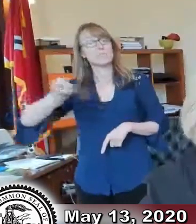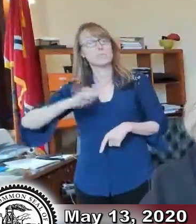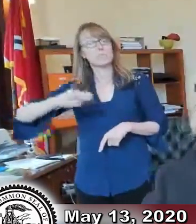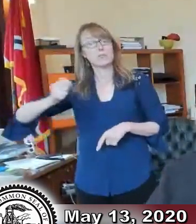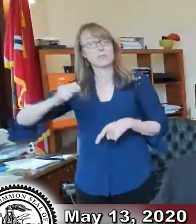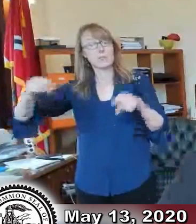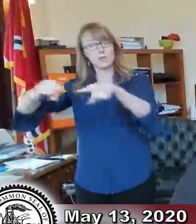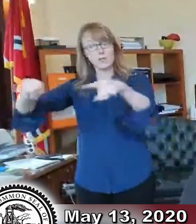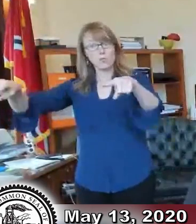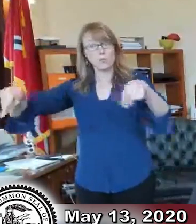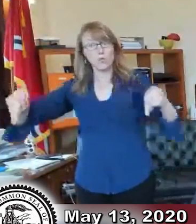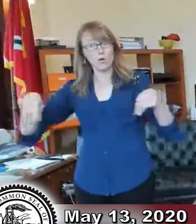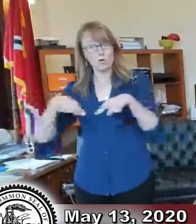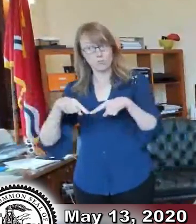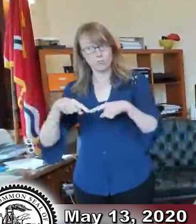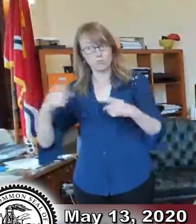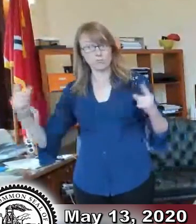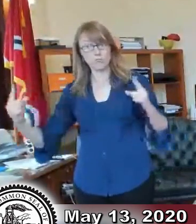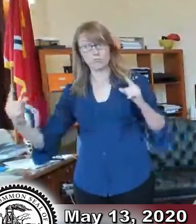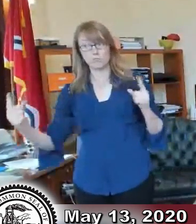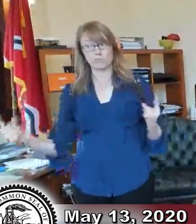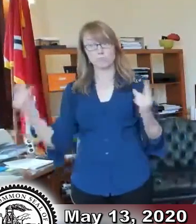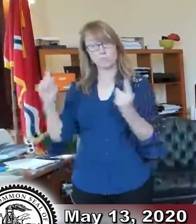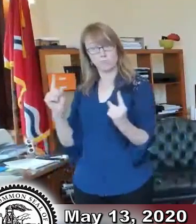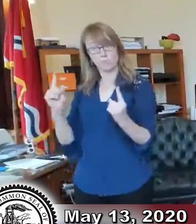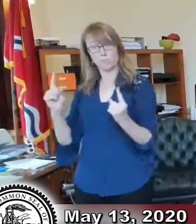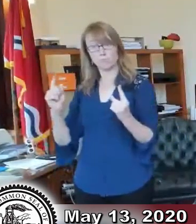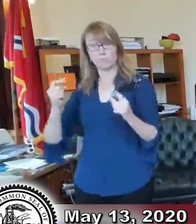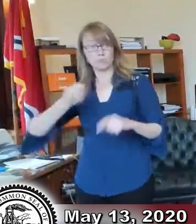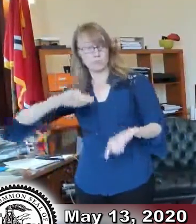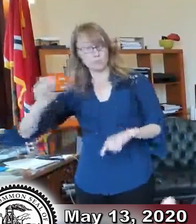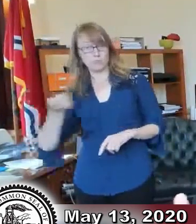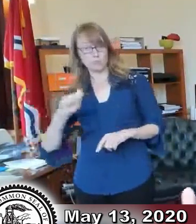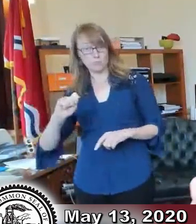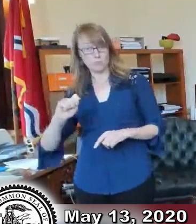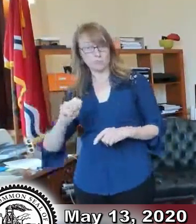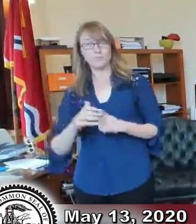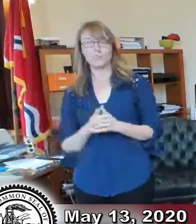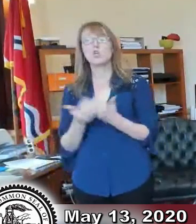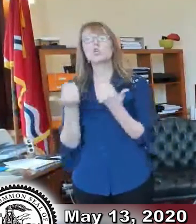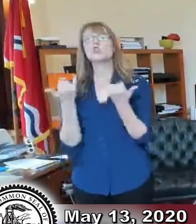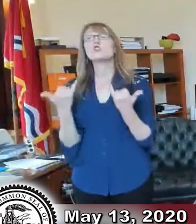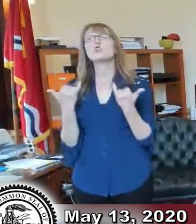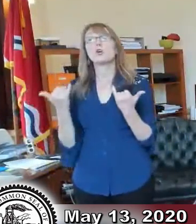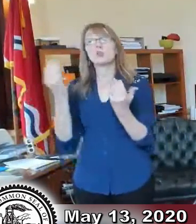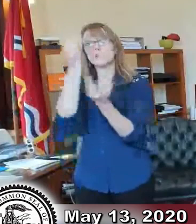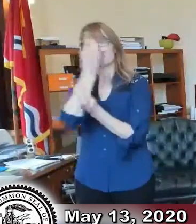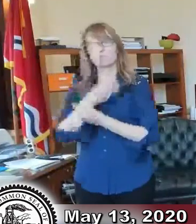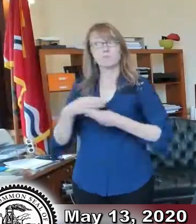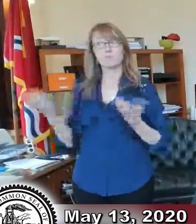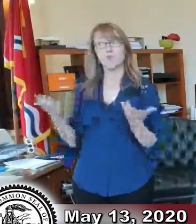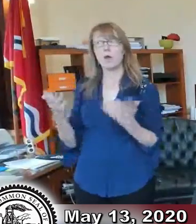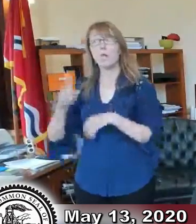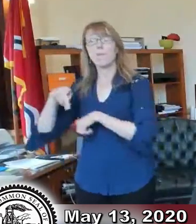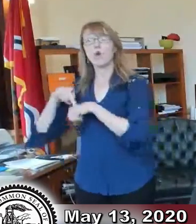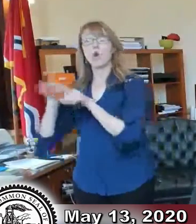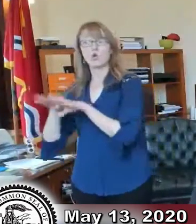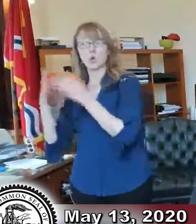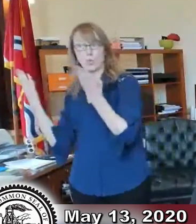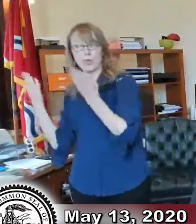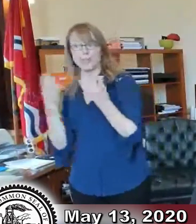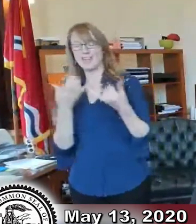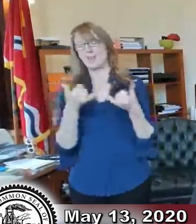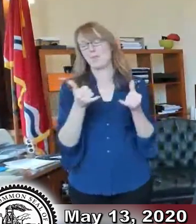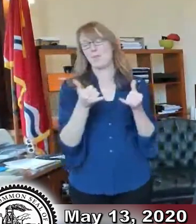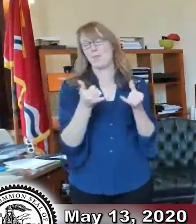order says, Dennis, is that parks will stay open, playgrounds will stay closed, and